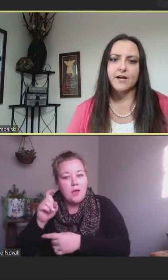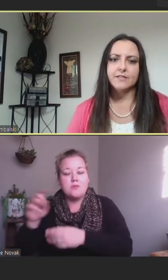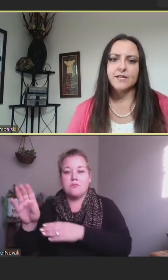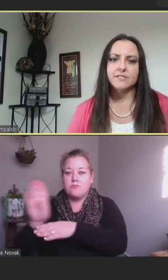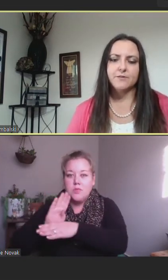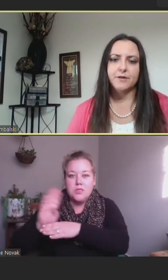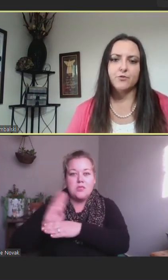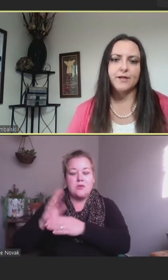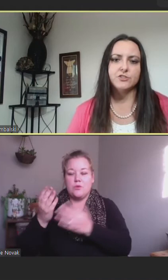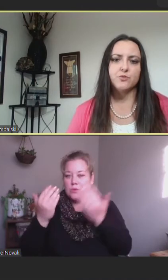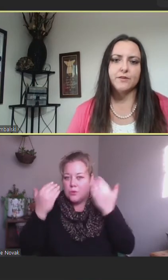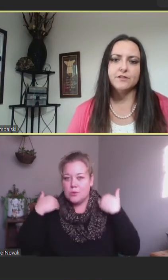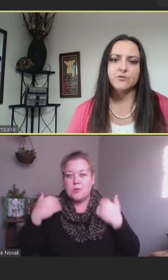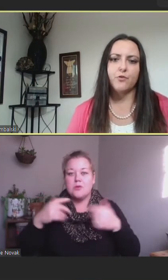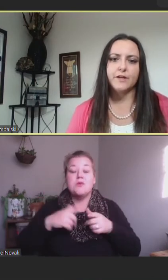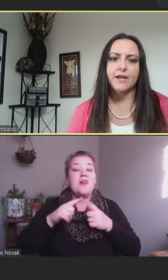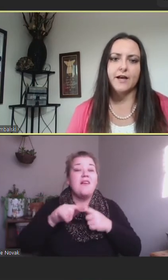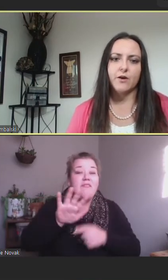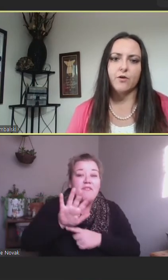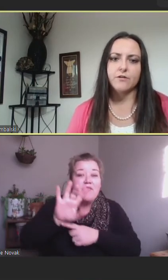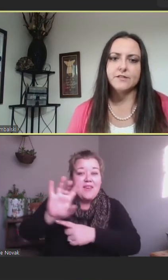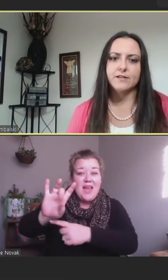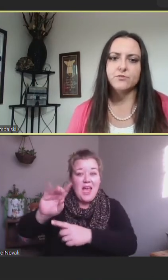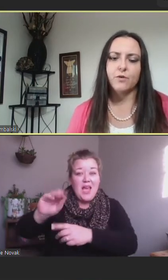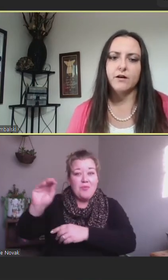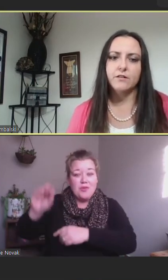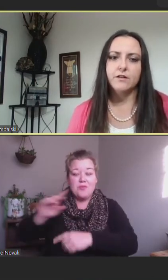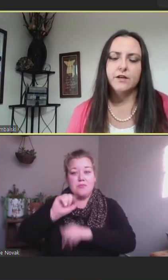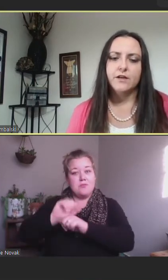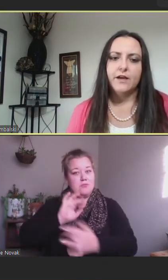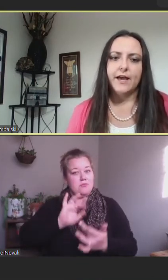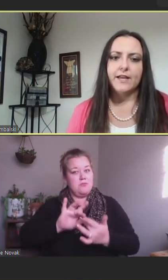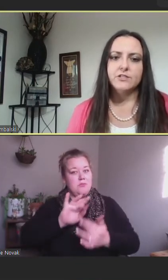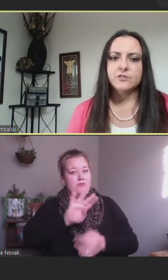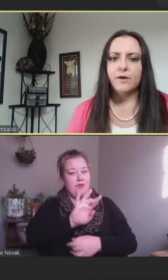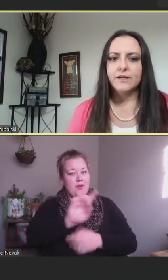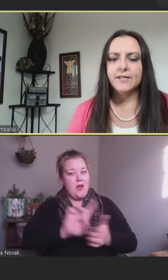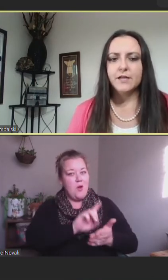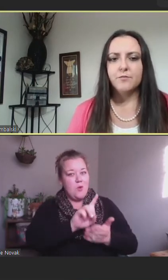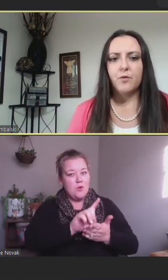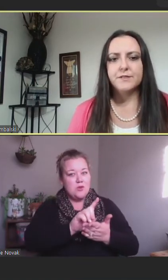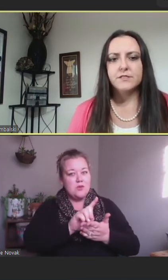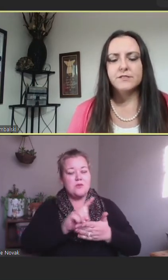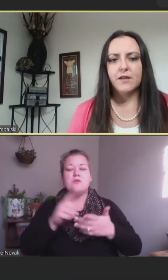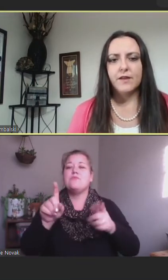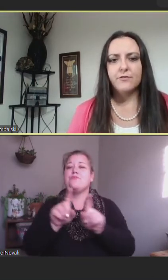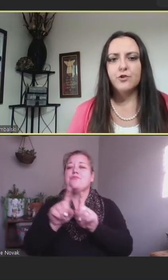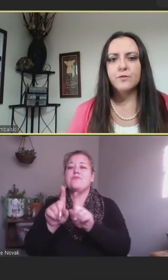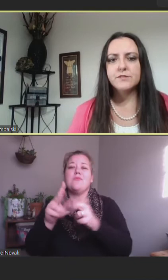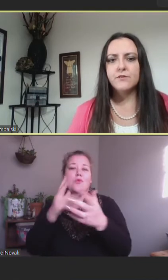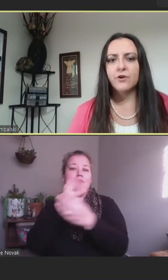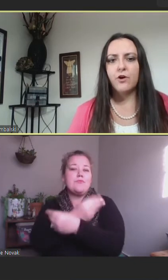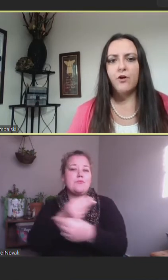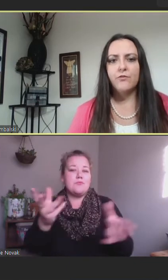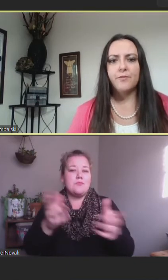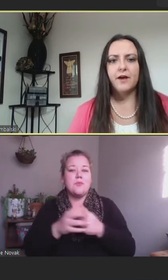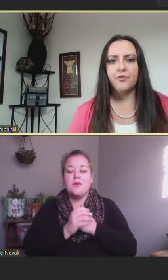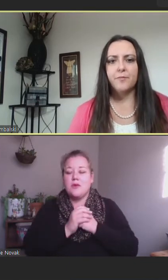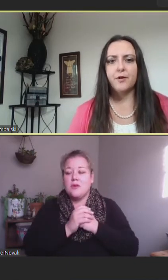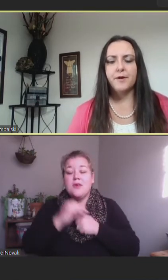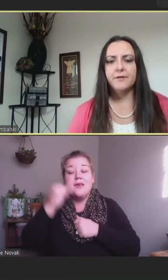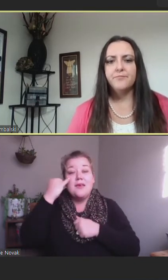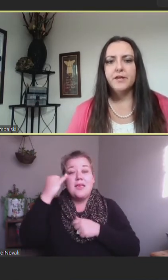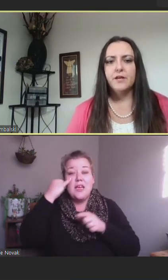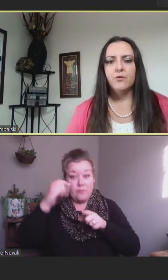case contacts have been reached within 48 hours as well. And I just want to take a moment to say that if you receive a call from the